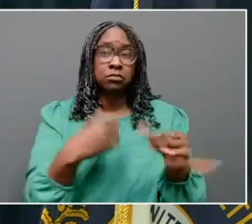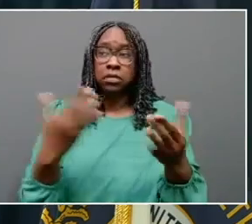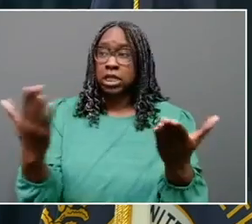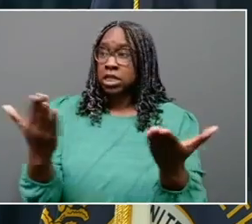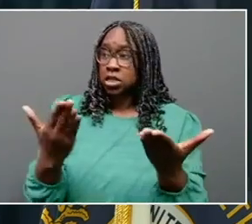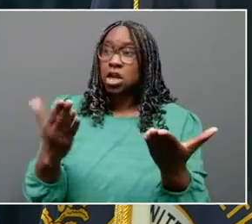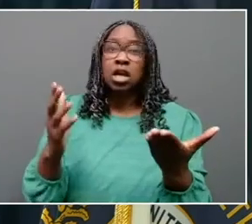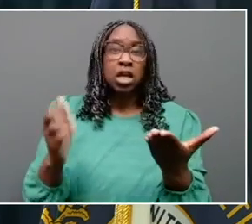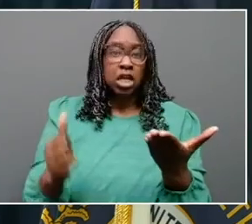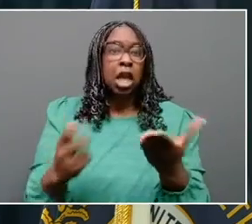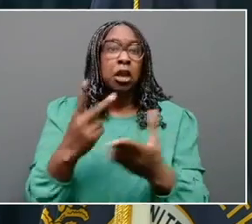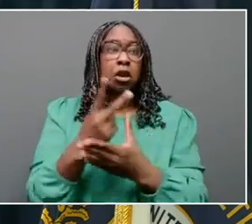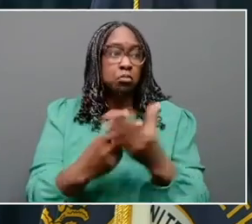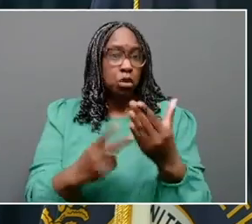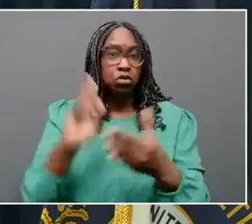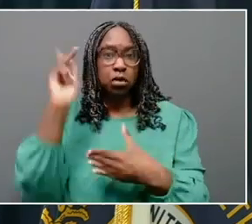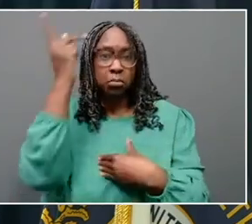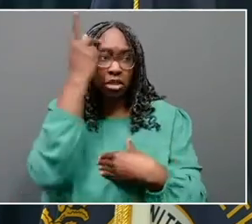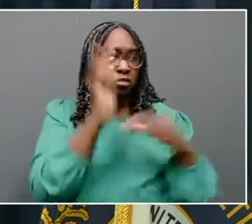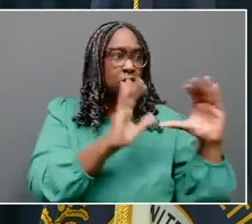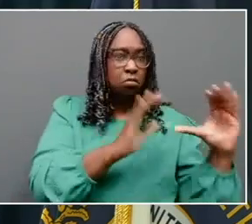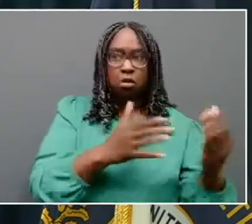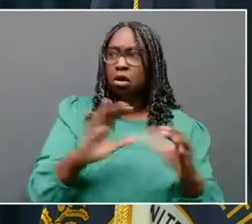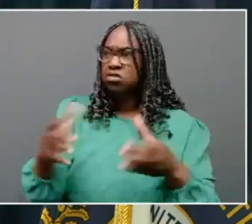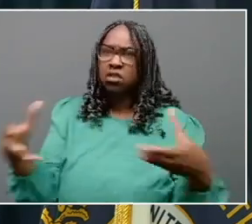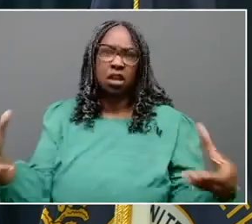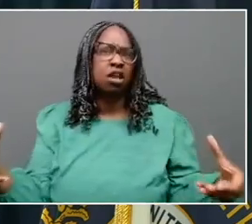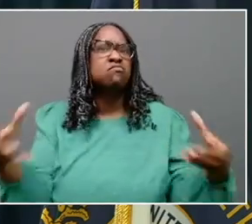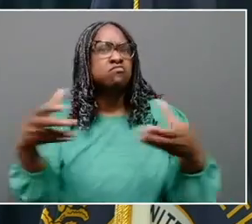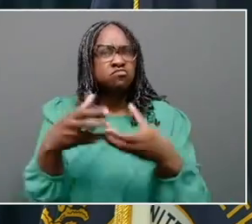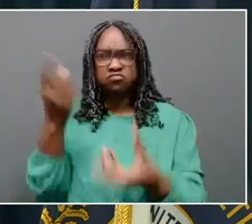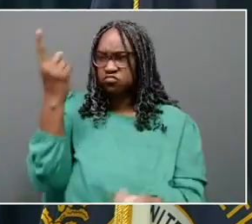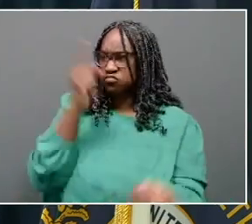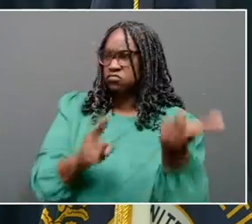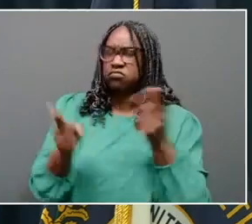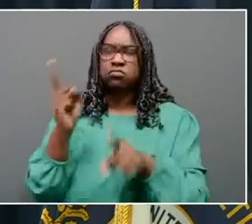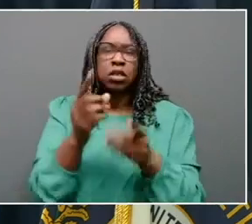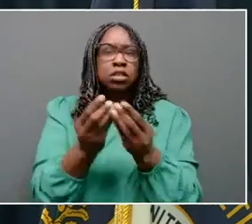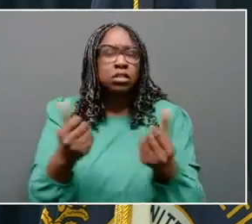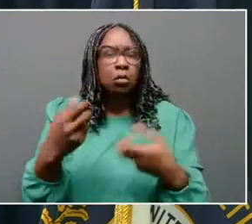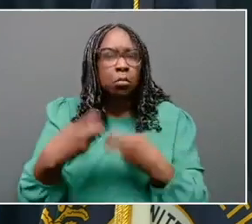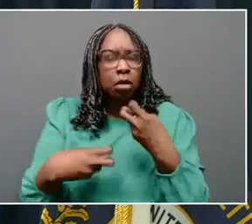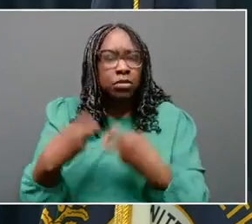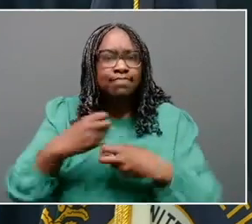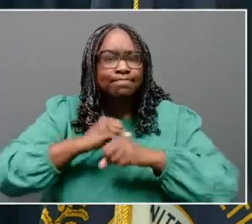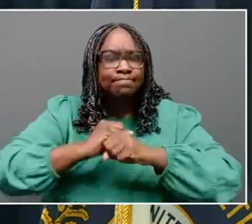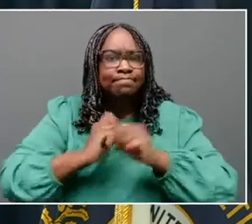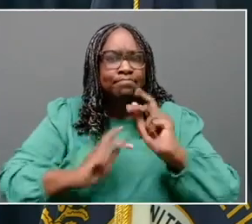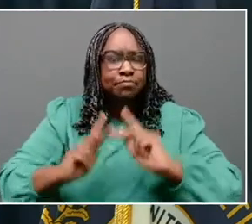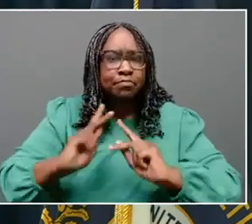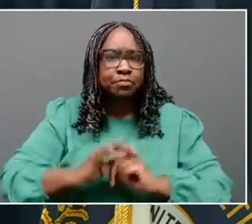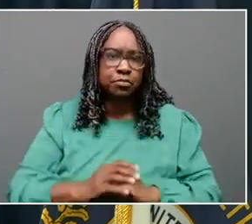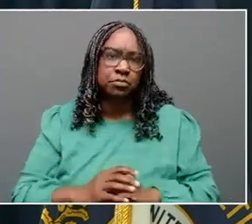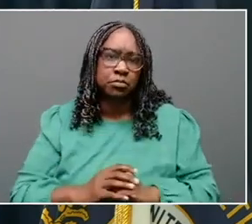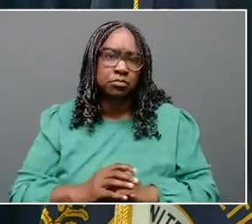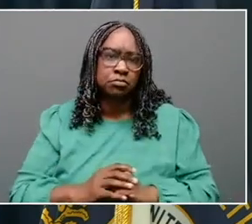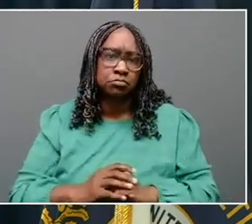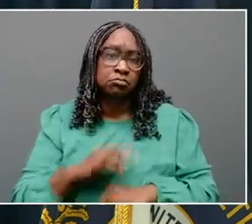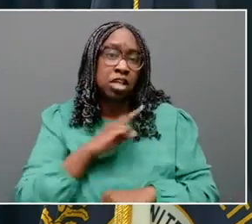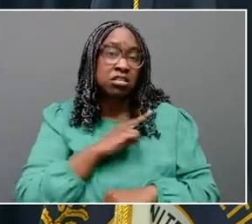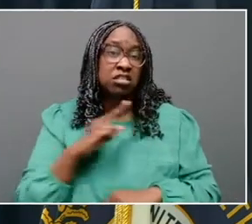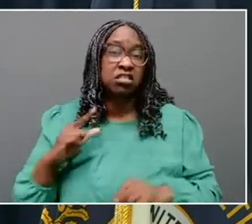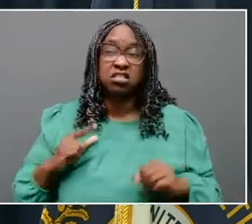across party lines to solve pressing problems and protect our most vulnerable. Our legislature did that, passing this